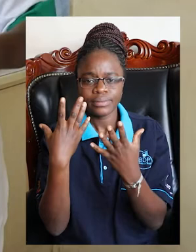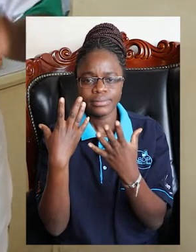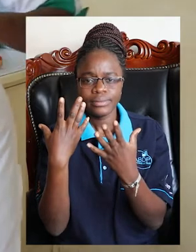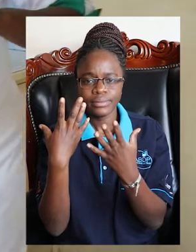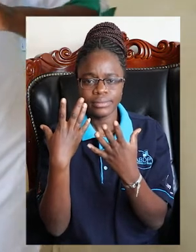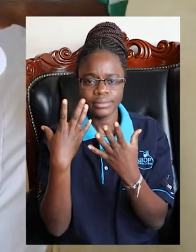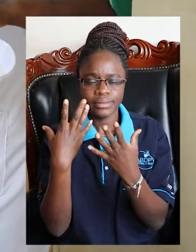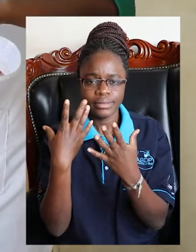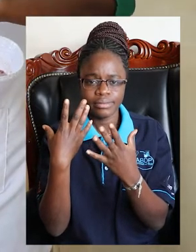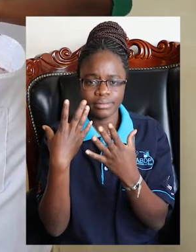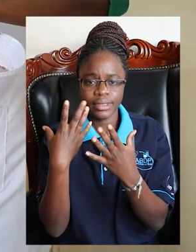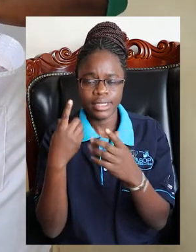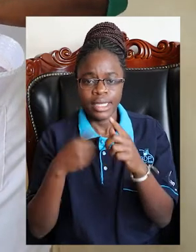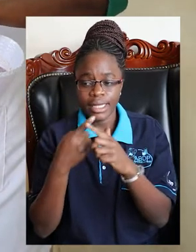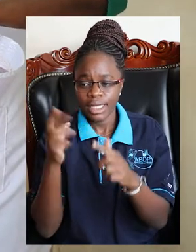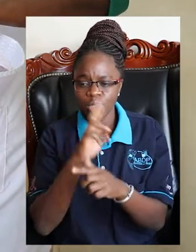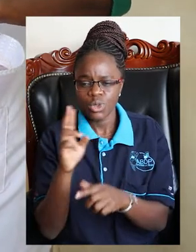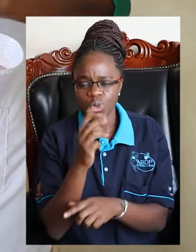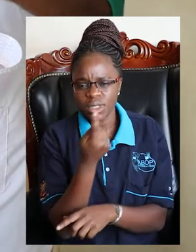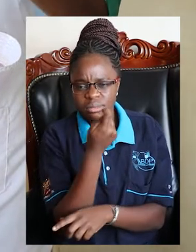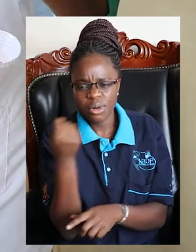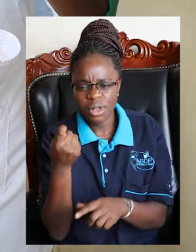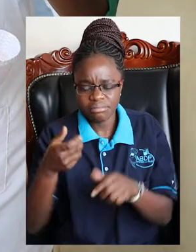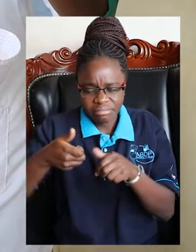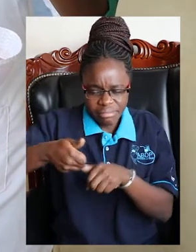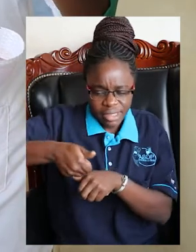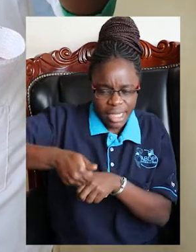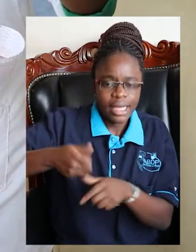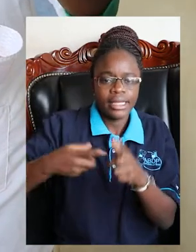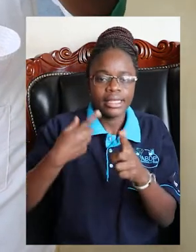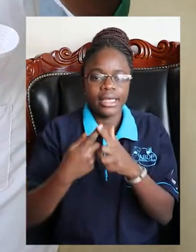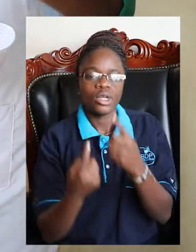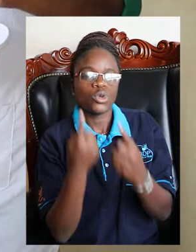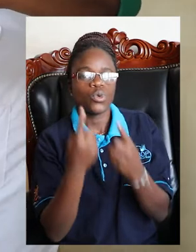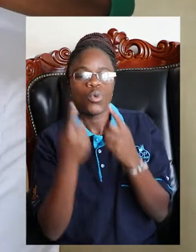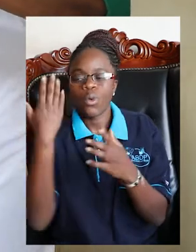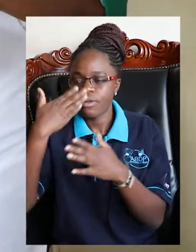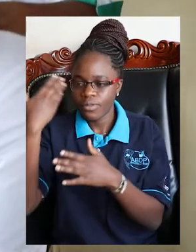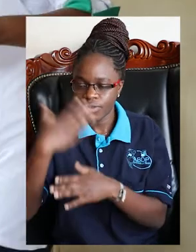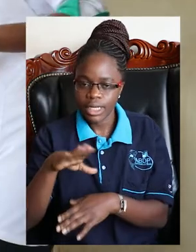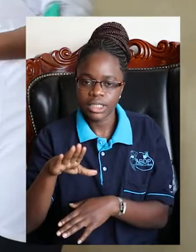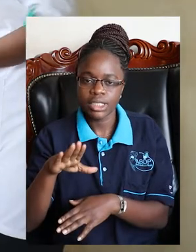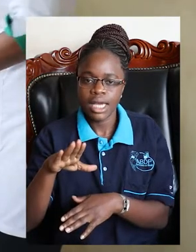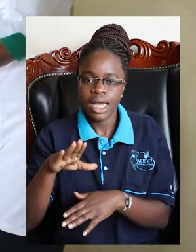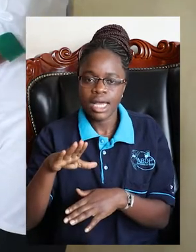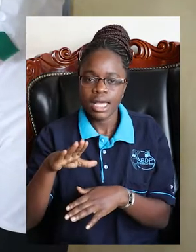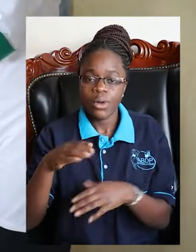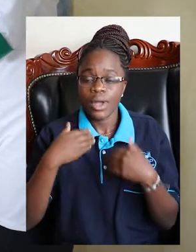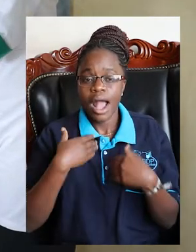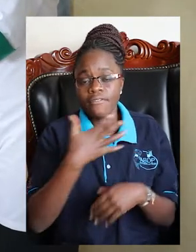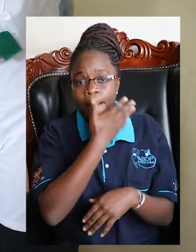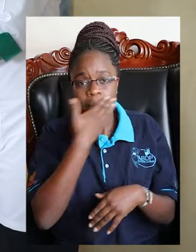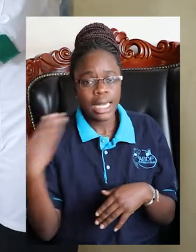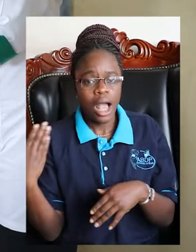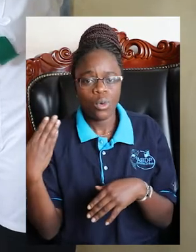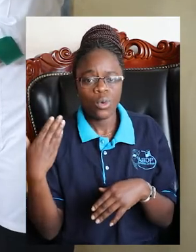can, when you pinch, you take some and you press, it is cooked. That is what you'll use for the pilau. The ingredients